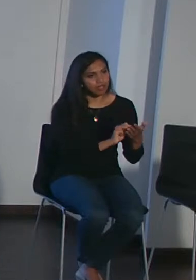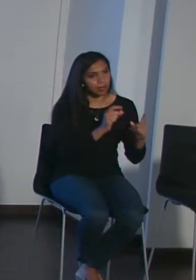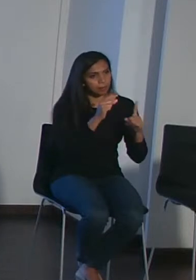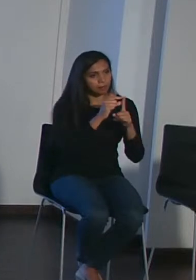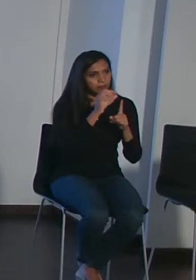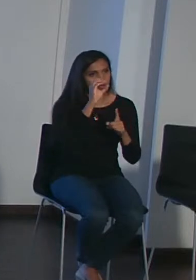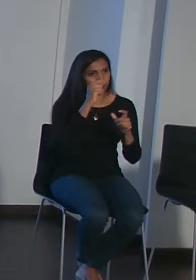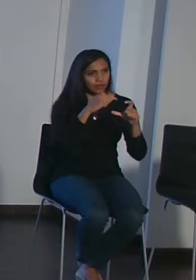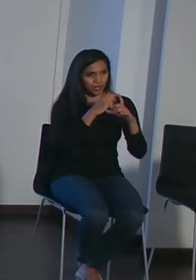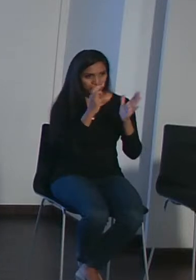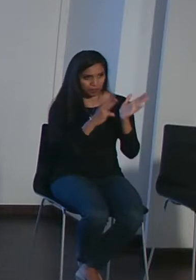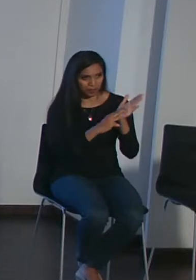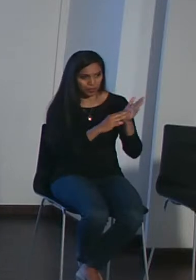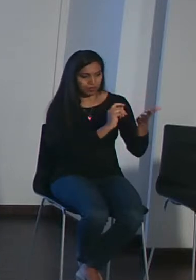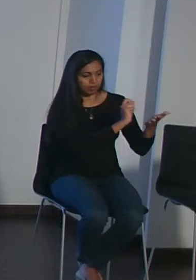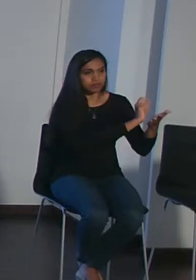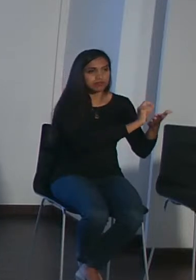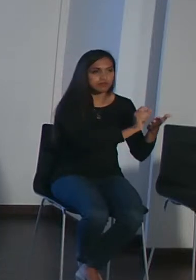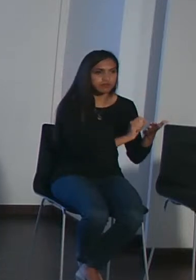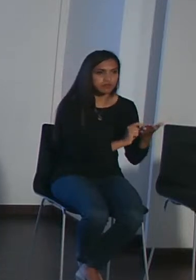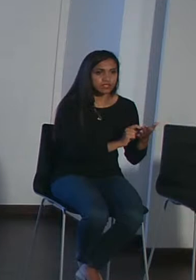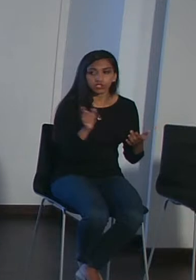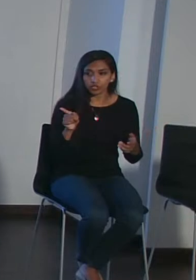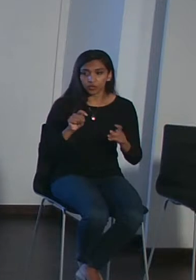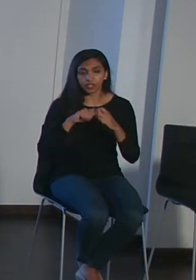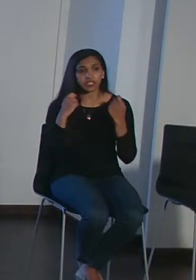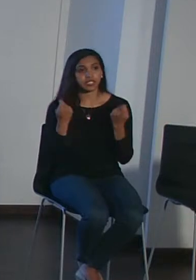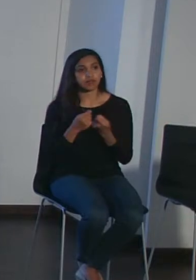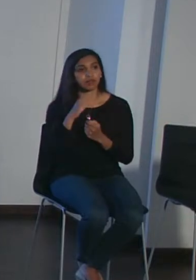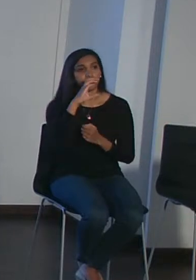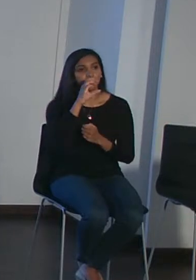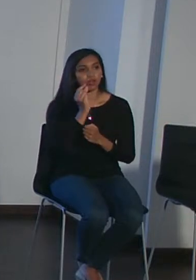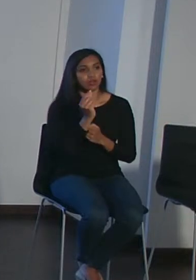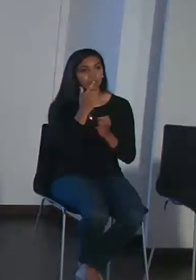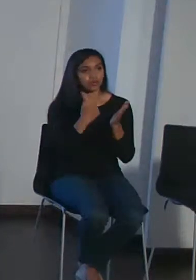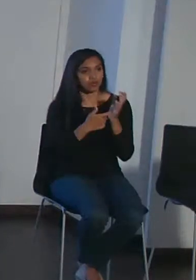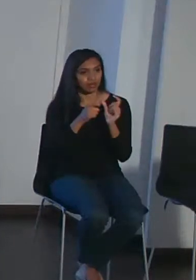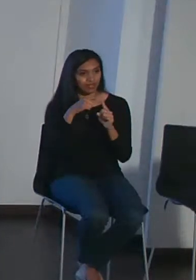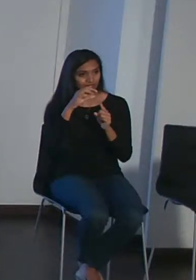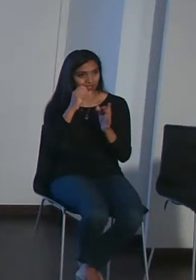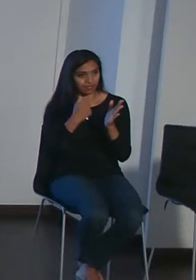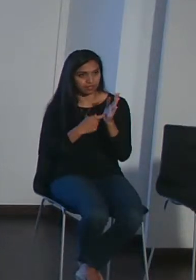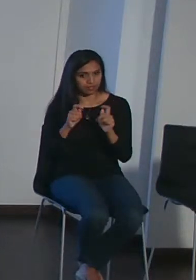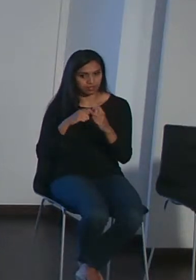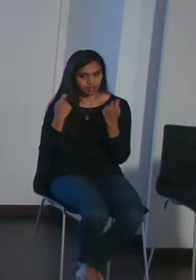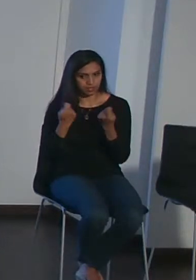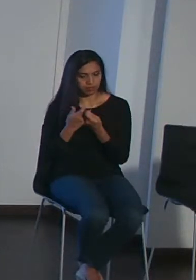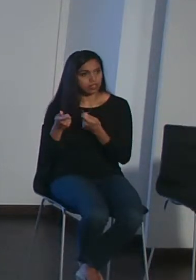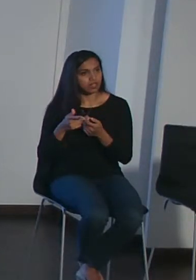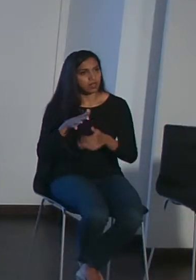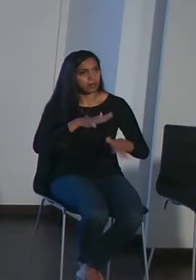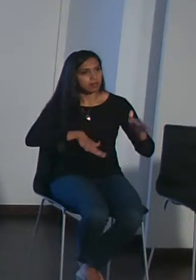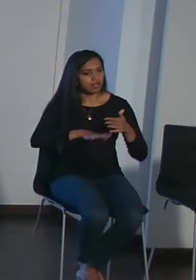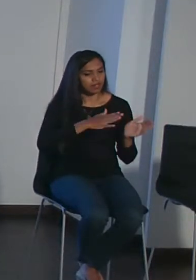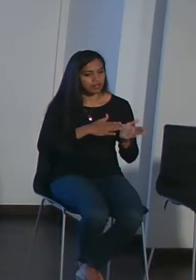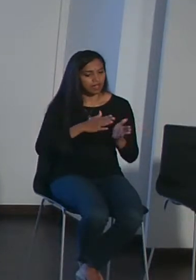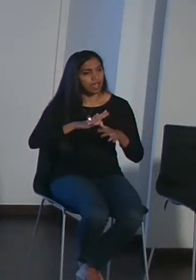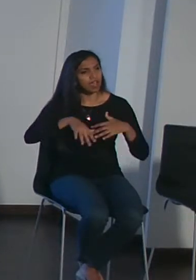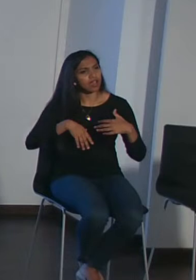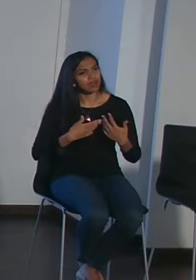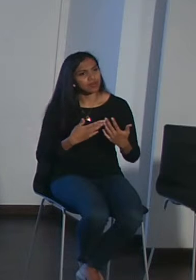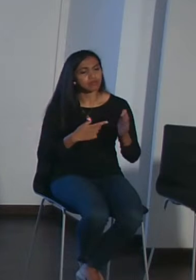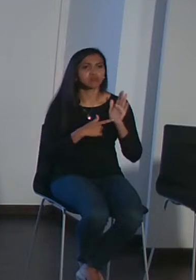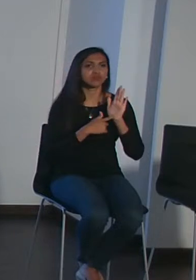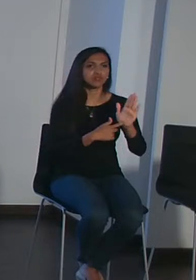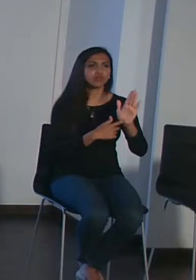so, as a curatorial team, for example, there were two strategies. How would we do this? Like, and this was after I